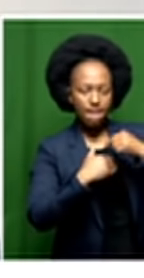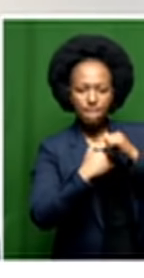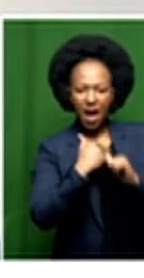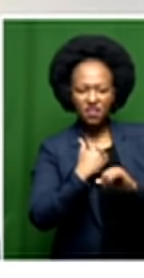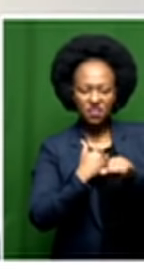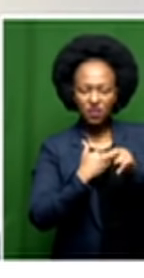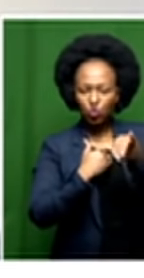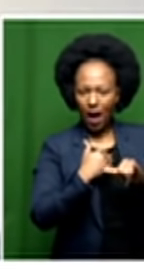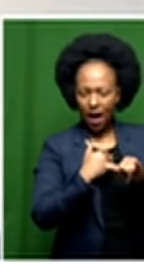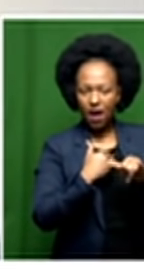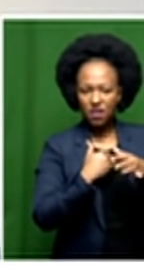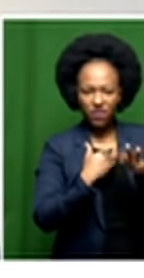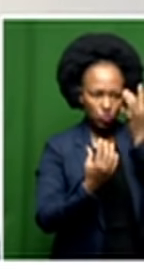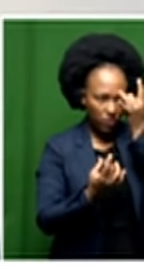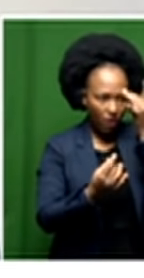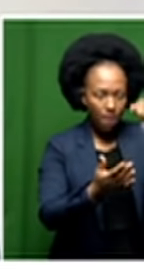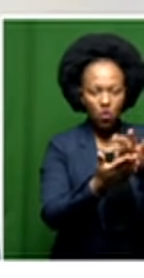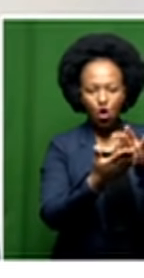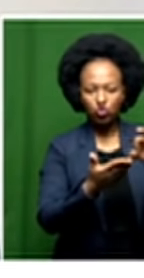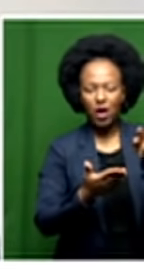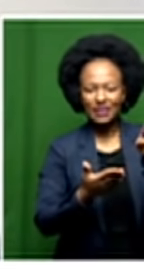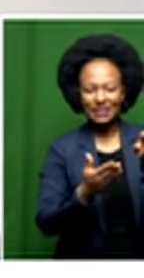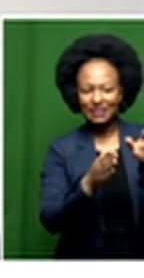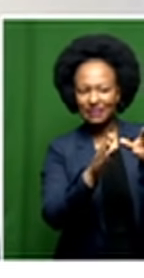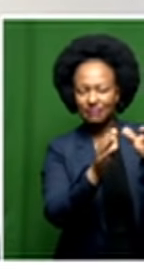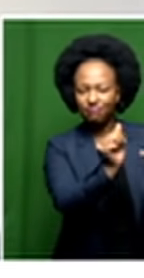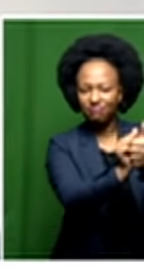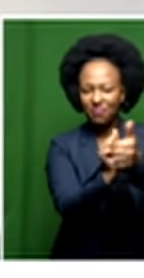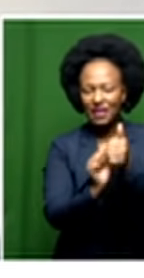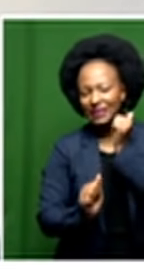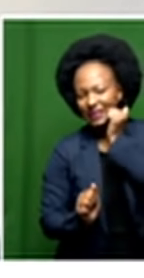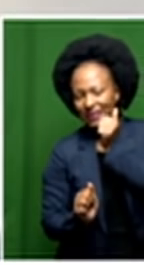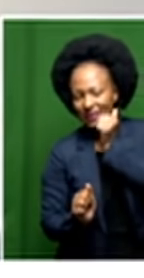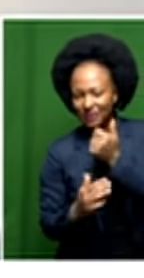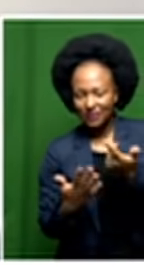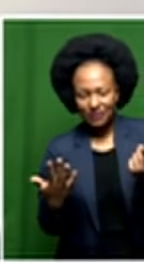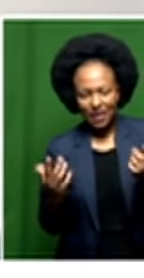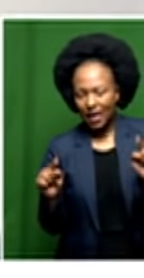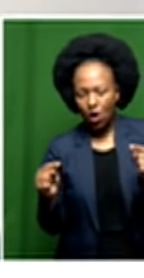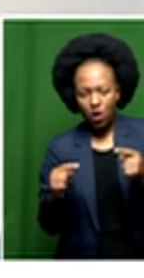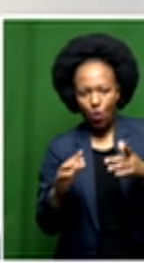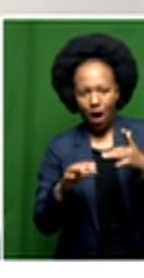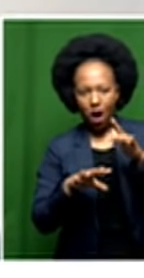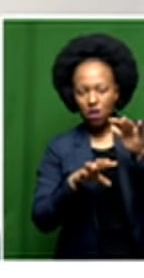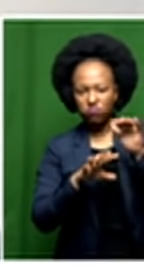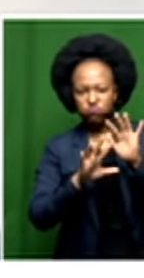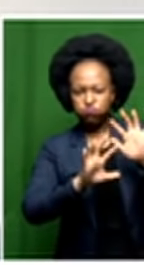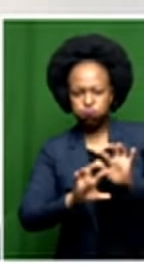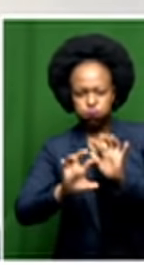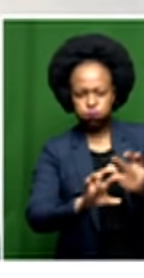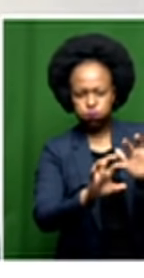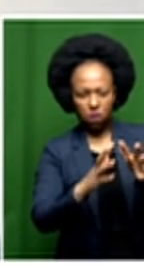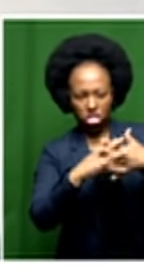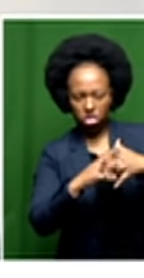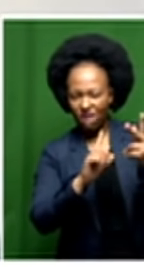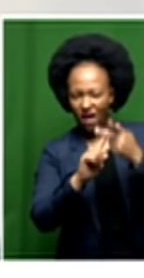And it told its contracting parties that I'm sorry, I cannot do anything because there is too much violence around me. So our